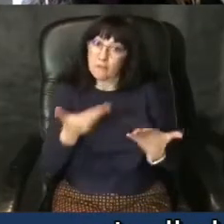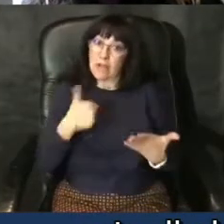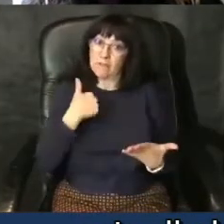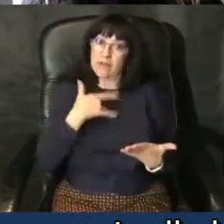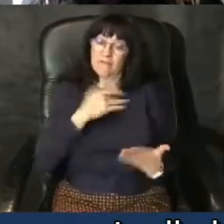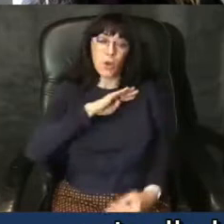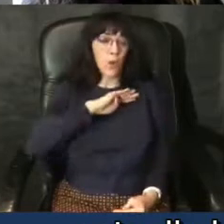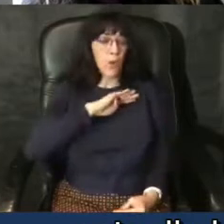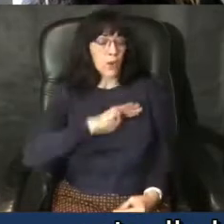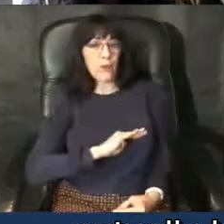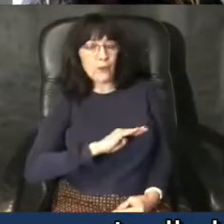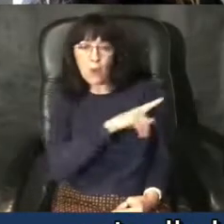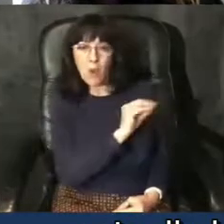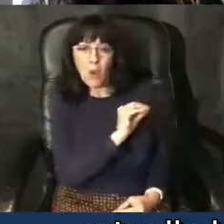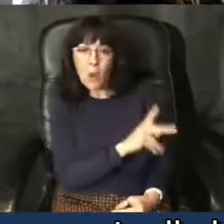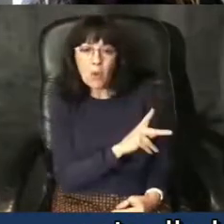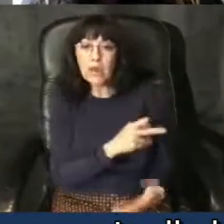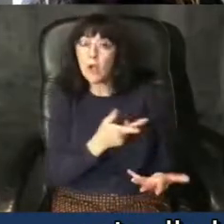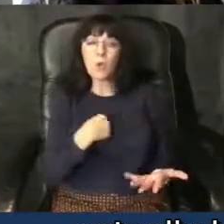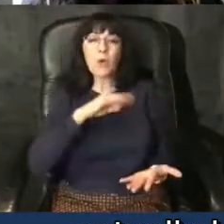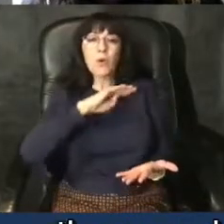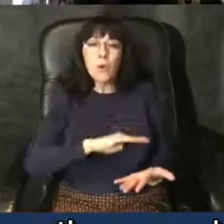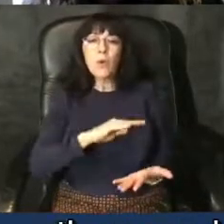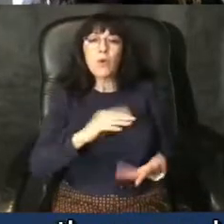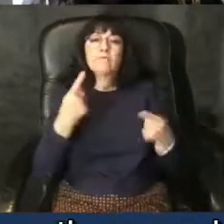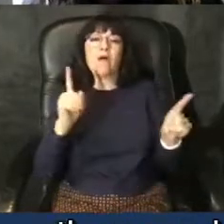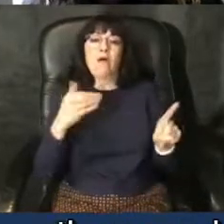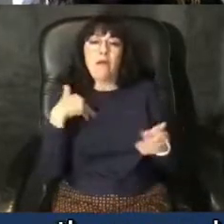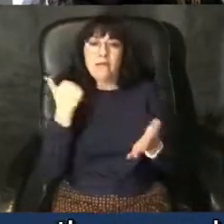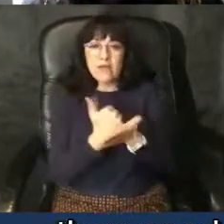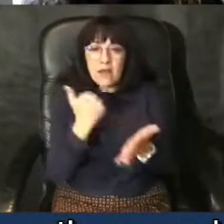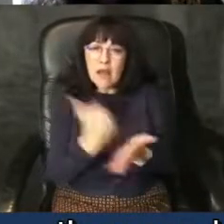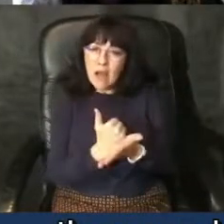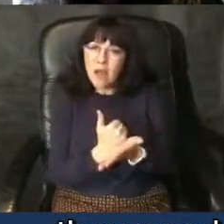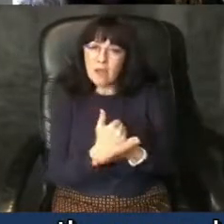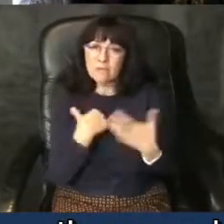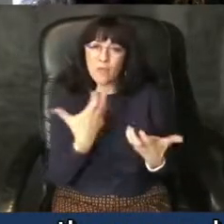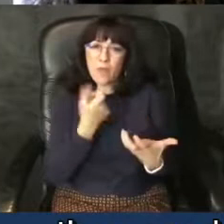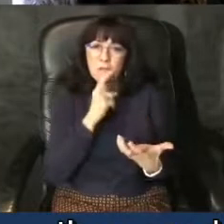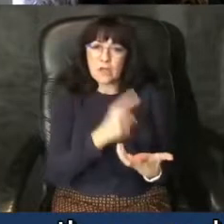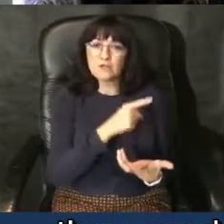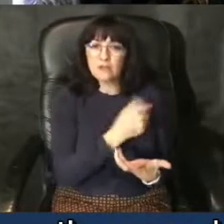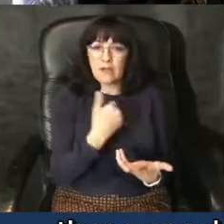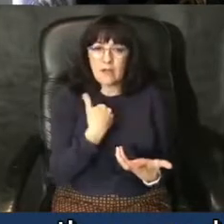my child or my loved one get the help that they need. So again, if you go to